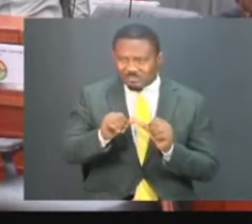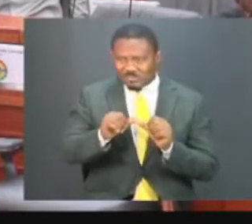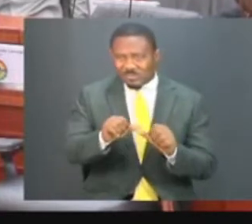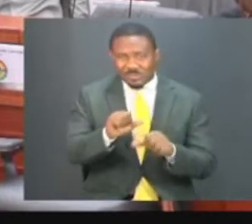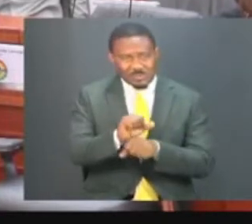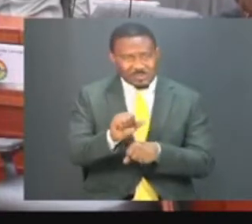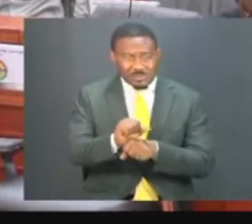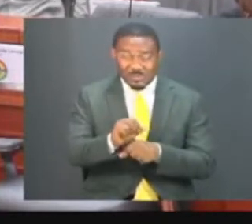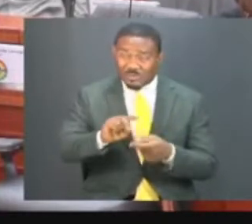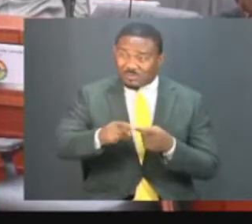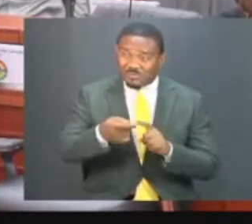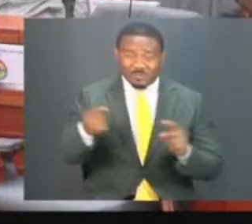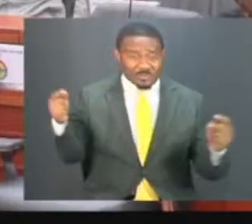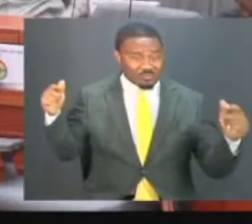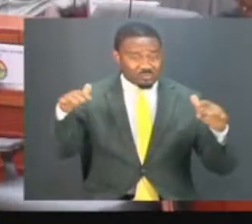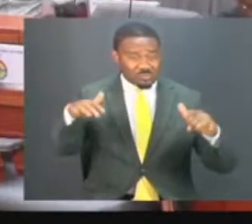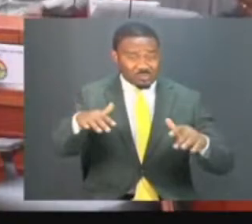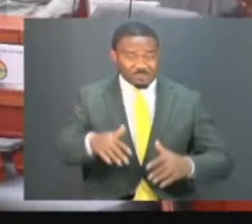coming in.